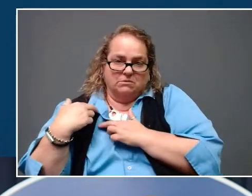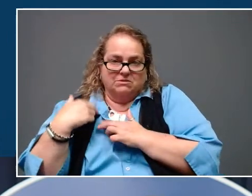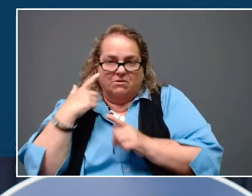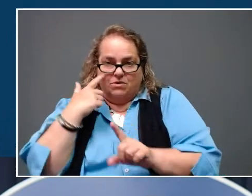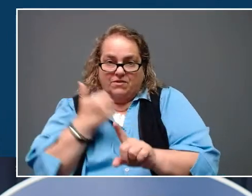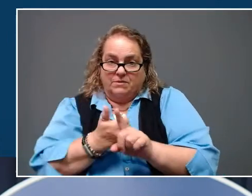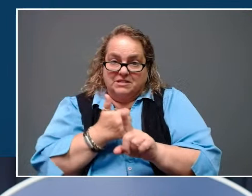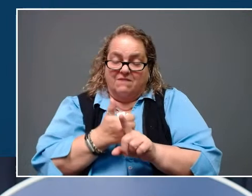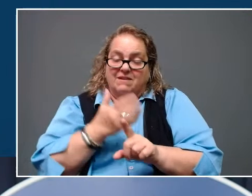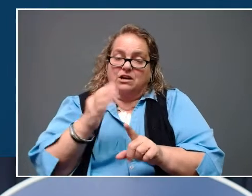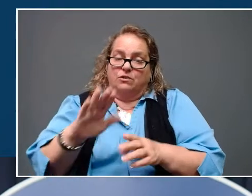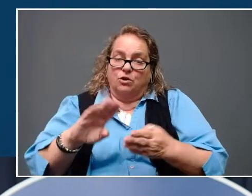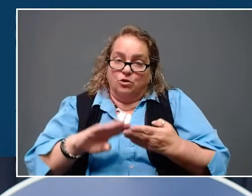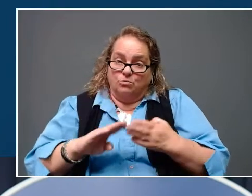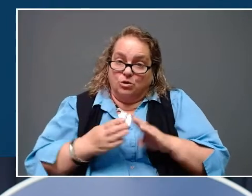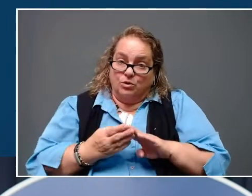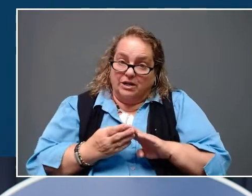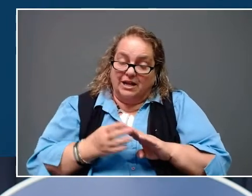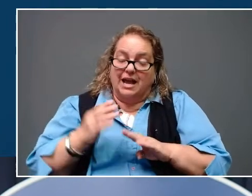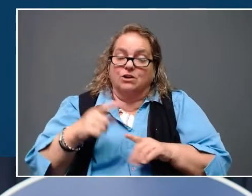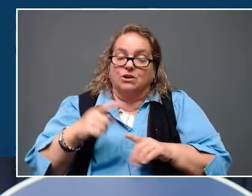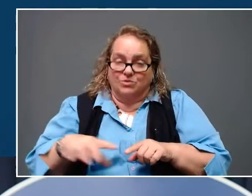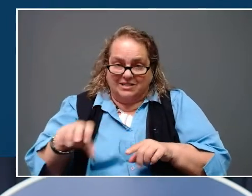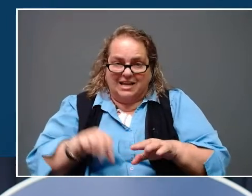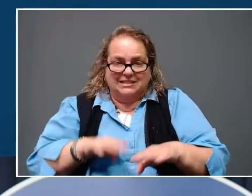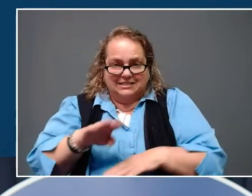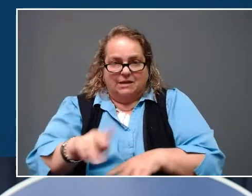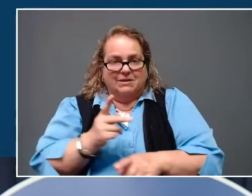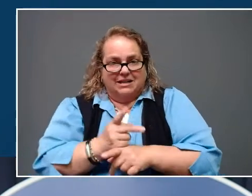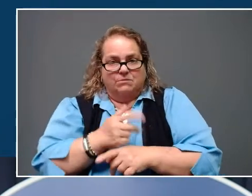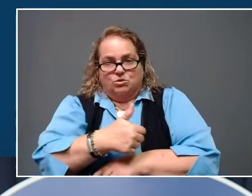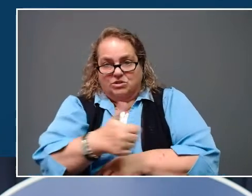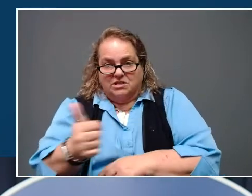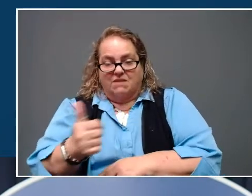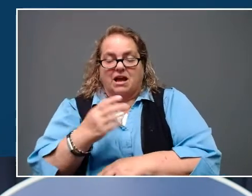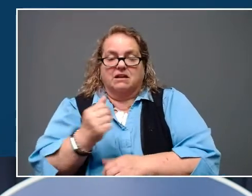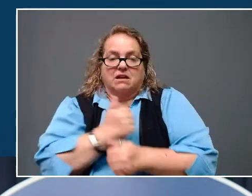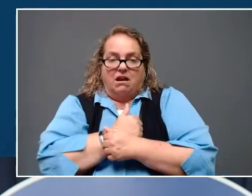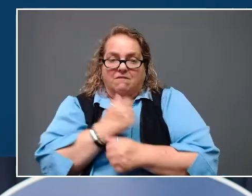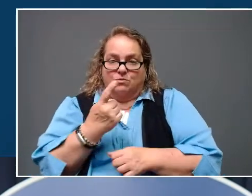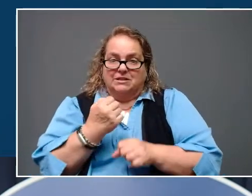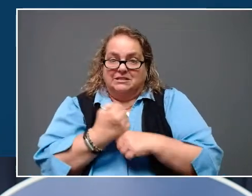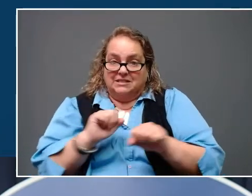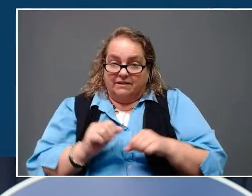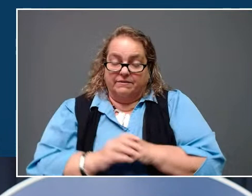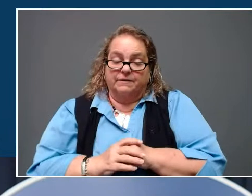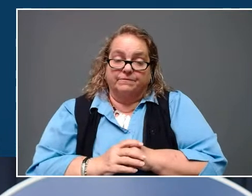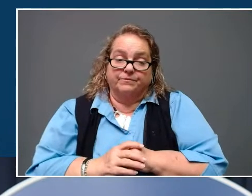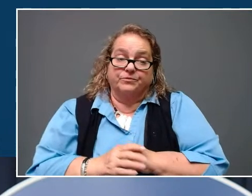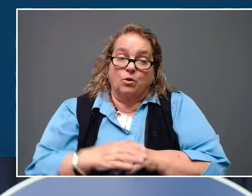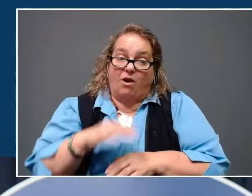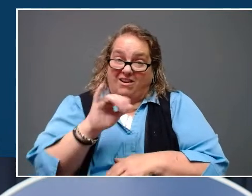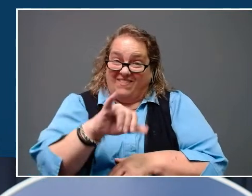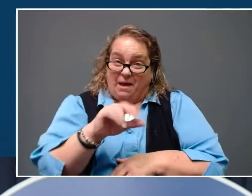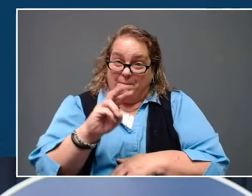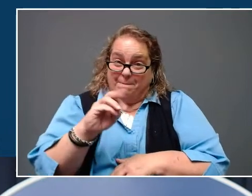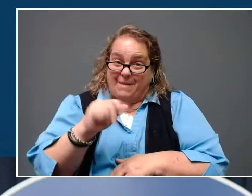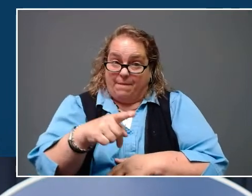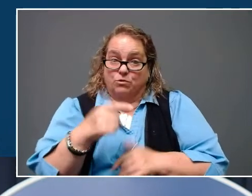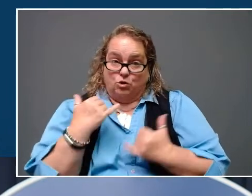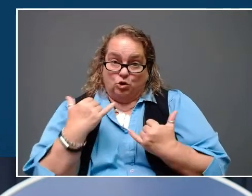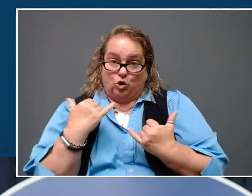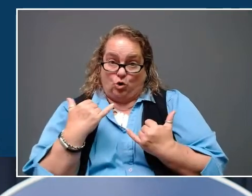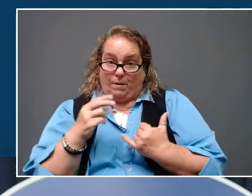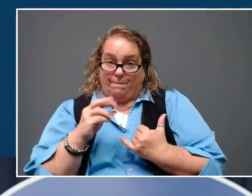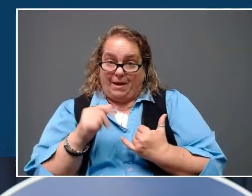for their communities, and to take steps to keep themselves and their loved ones safe. So on this map, and this is the current one, the